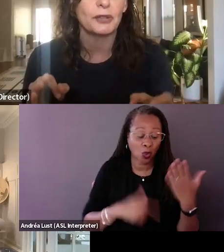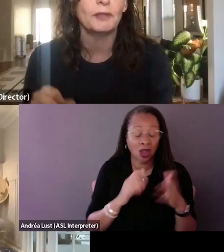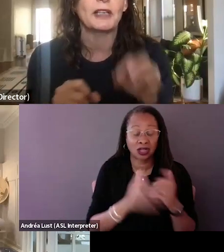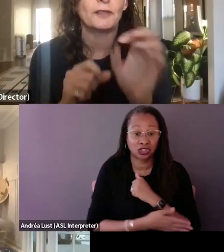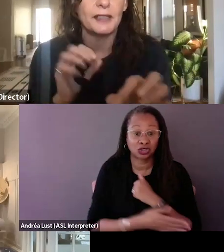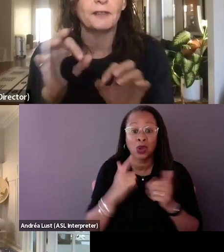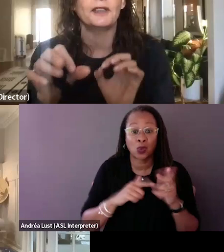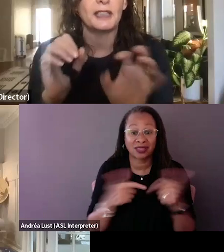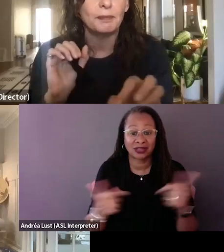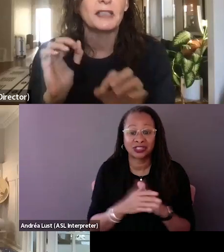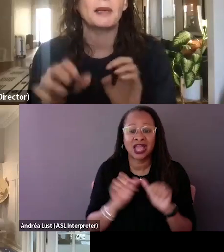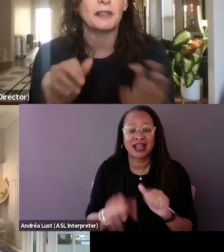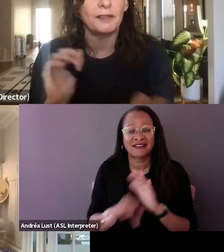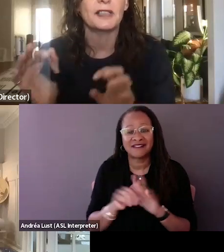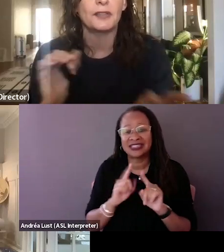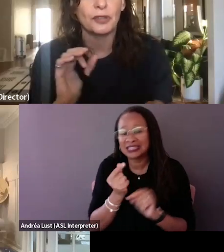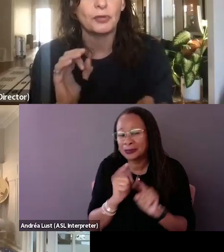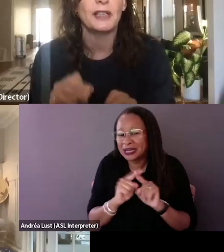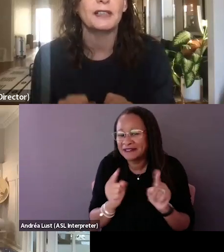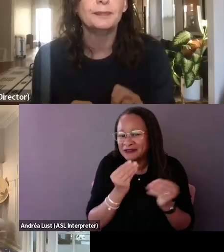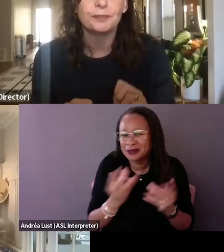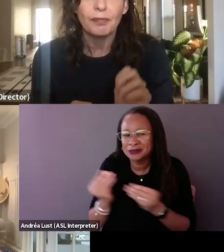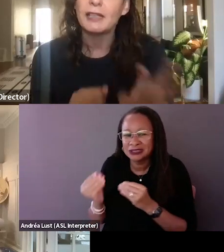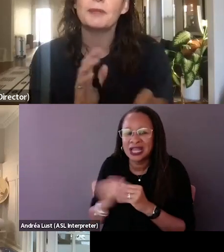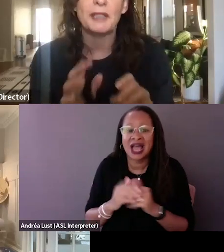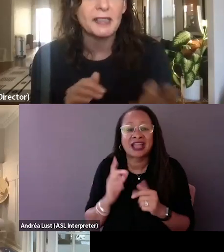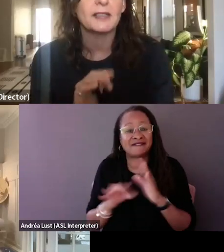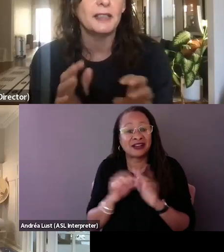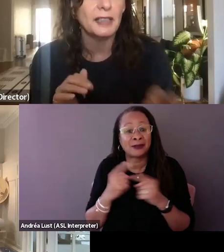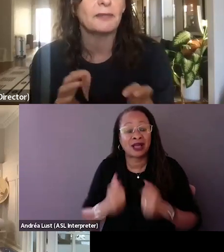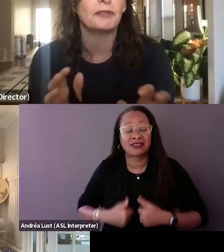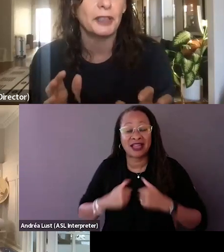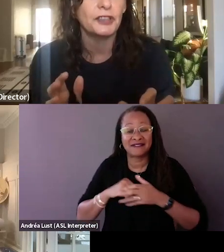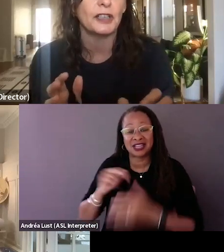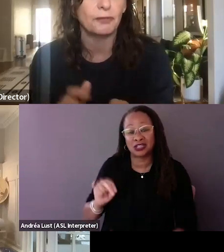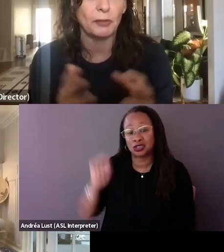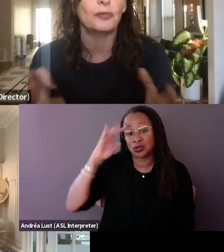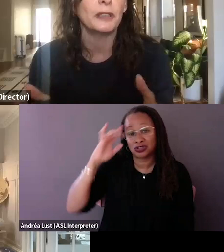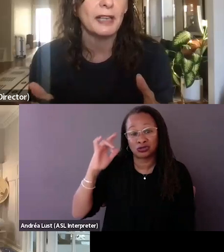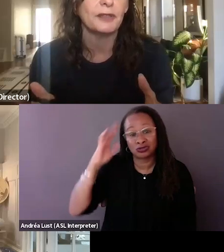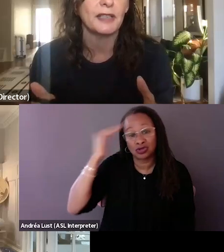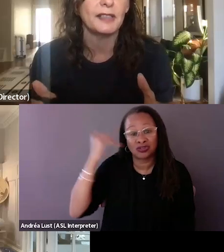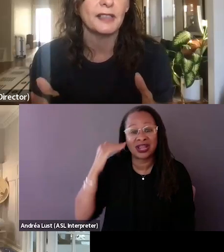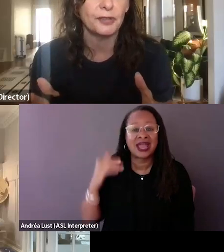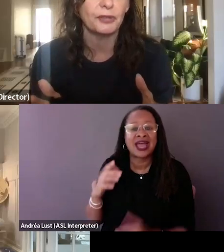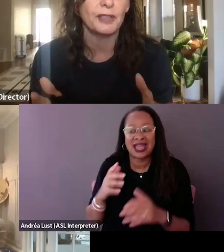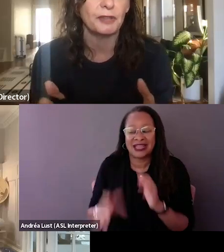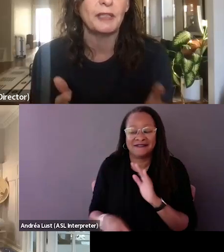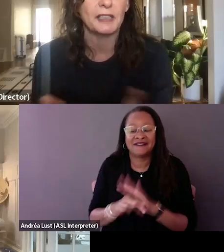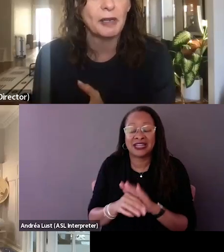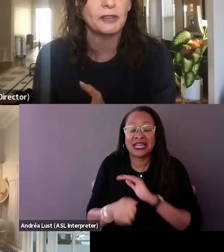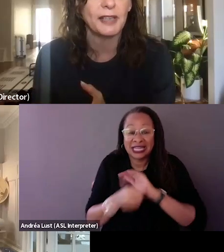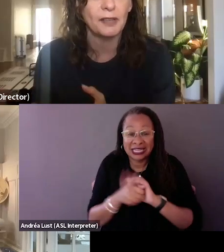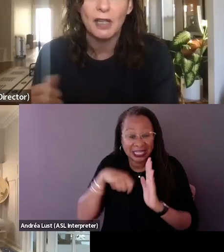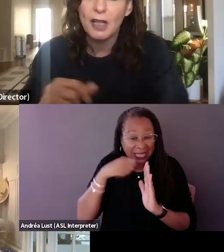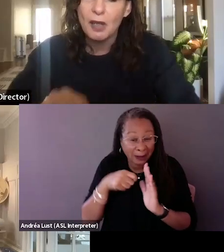language I searched from, I could find different tidbits about life inside North Korea, and even pieces of hidden camera footage of what real life was like inside North Korea that was